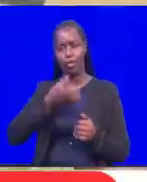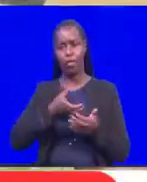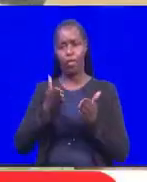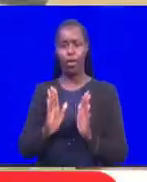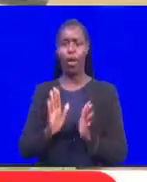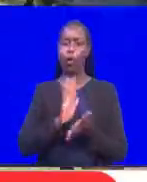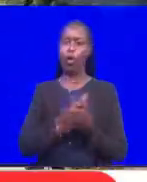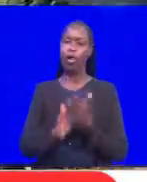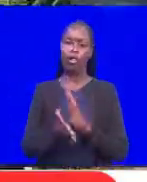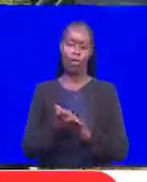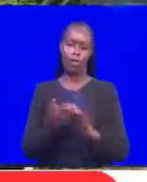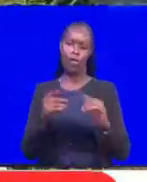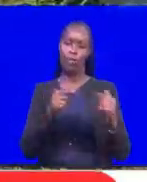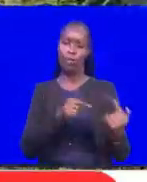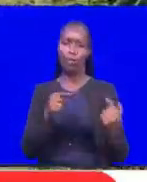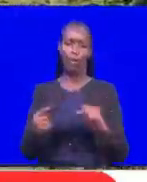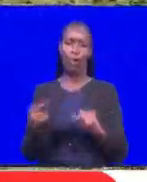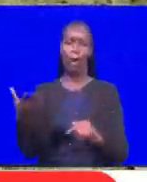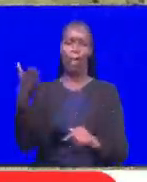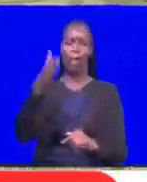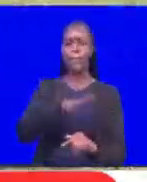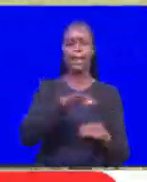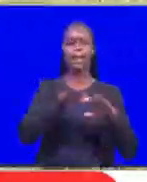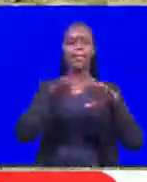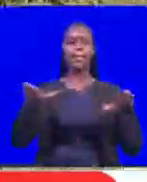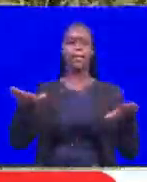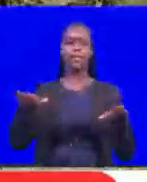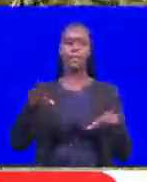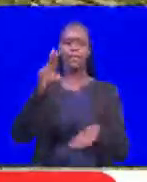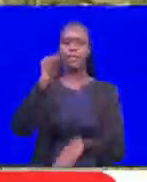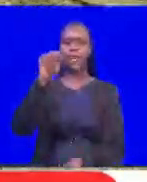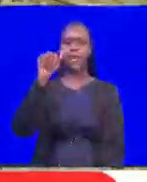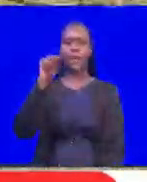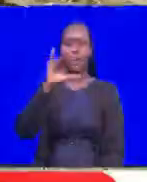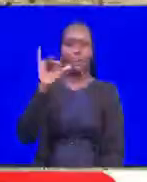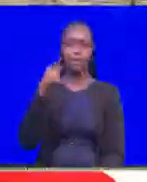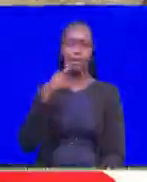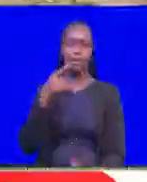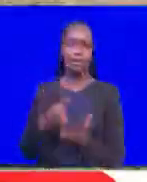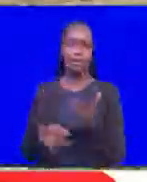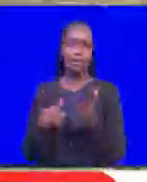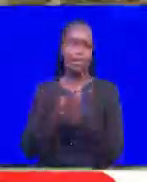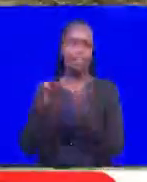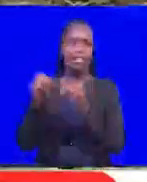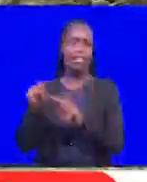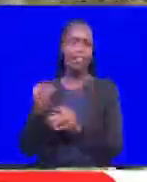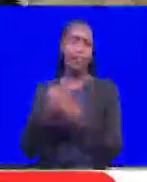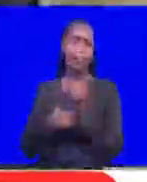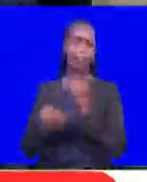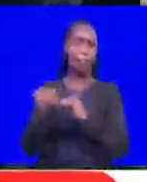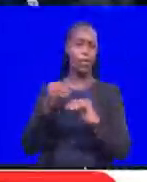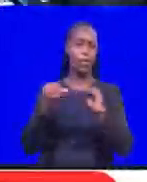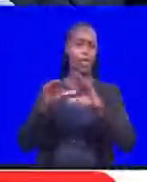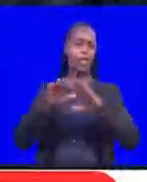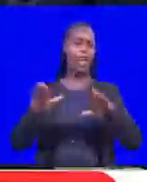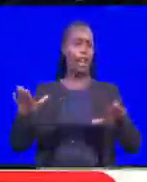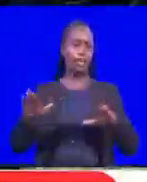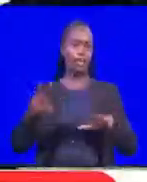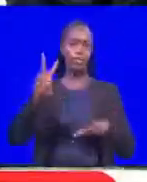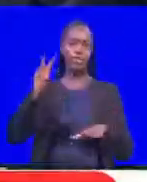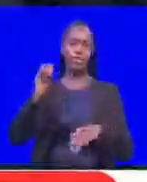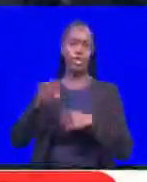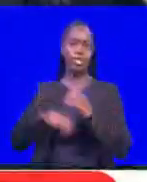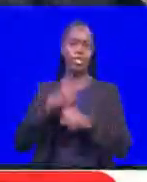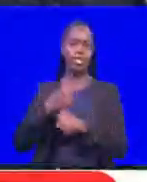waweze kurudisha hizo manyumba. Nancy claims to purchase and own the 1 acre piece of land, explaining to have resided here in the last 20 years.